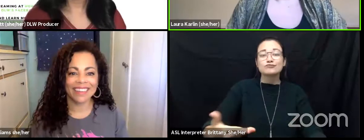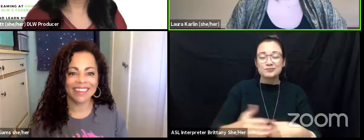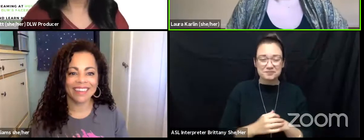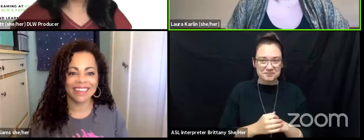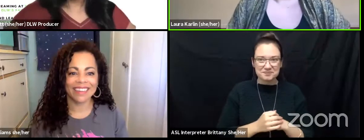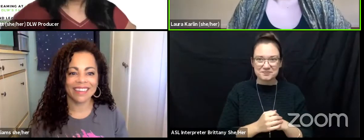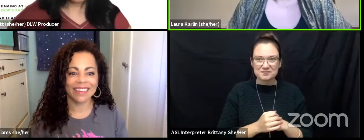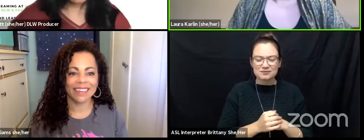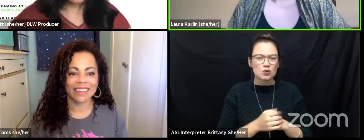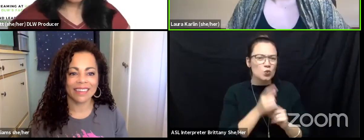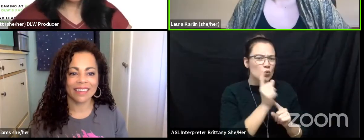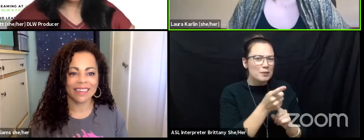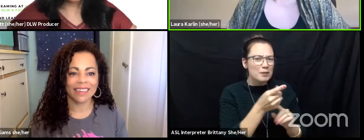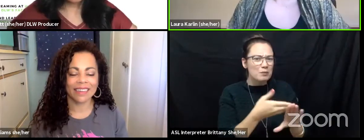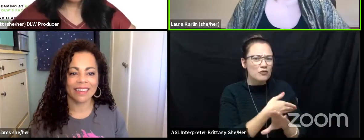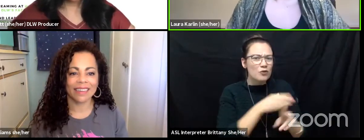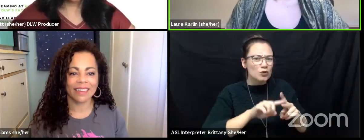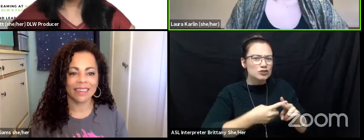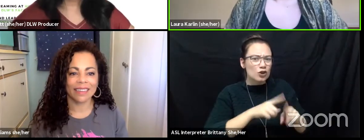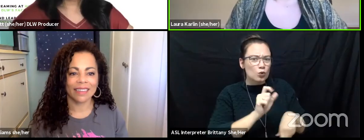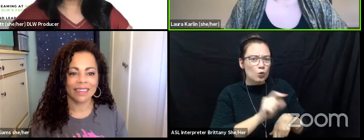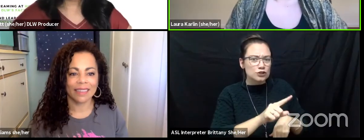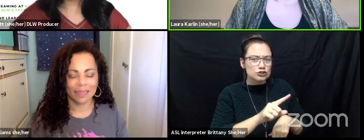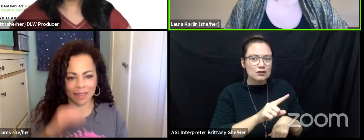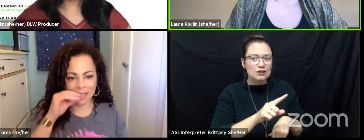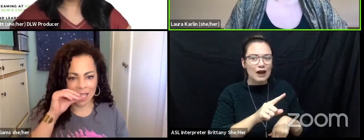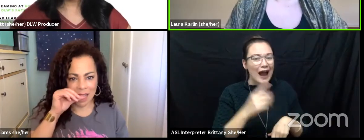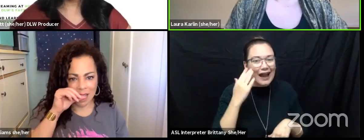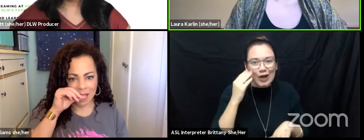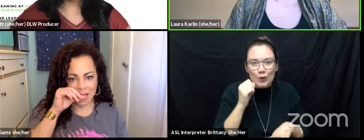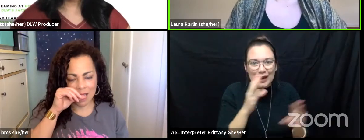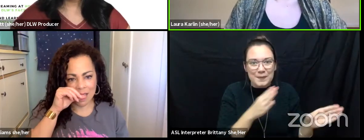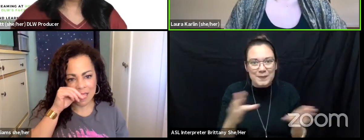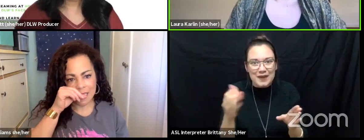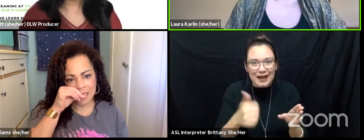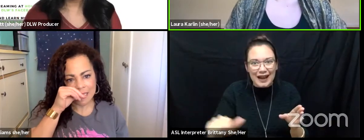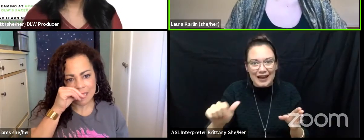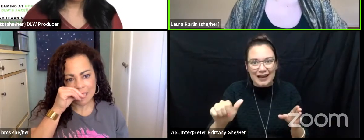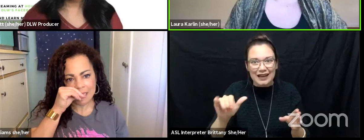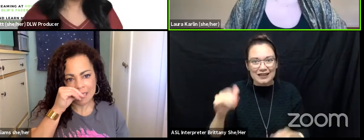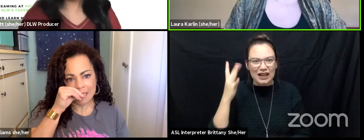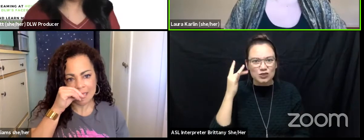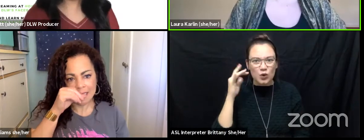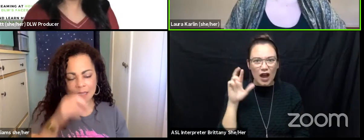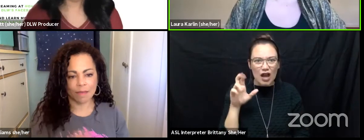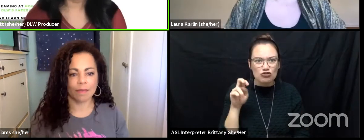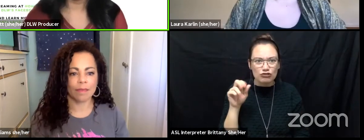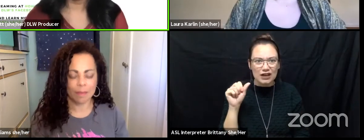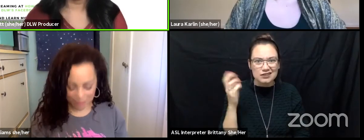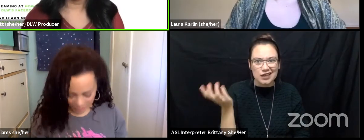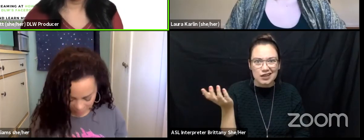A moment before we do a question, and I know, sorry, we didn't plan any of this, which is why Reena looks like why.